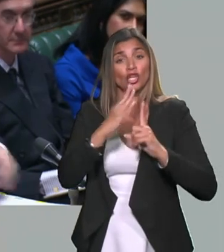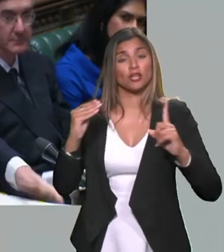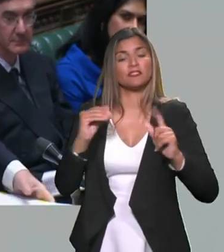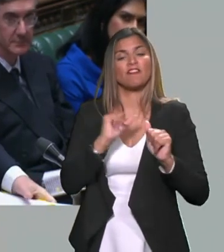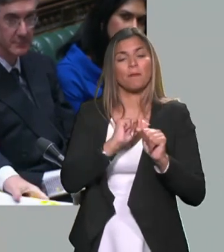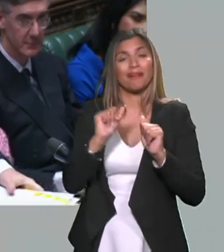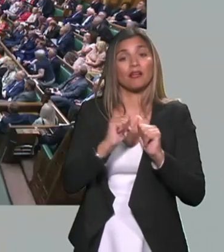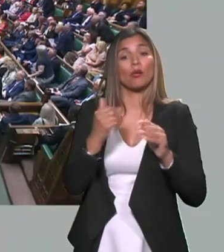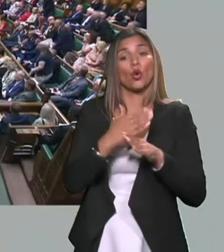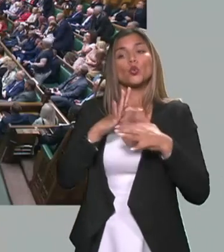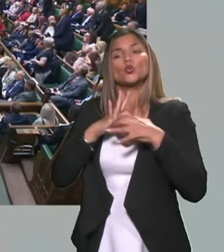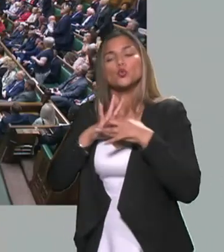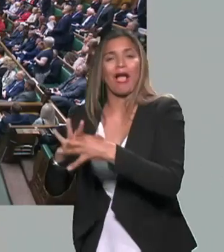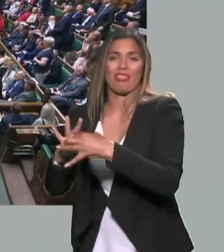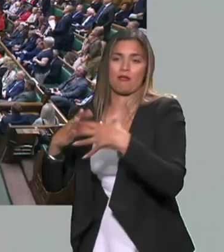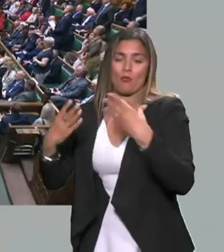working together.